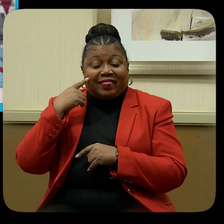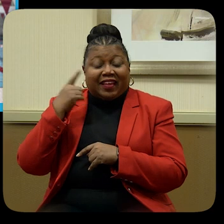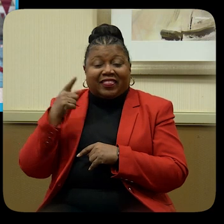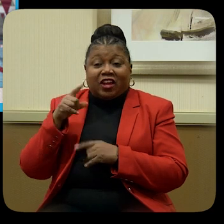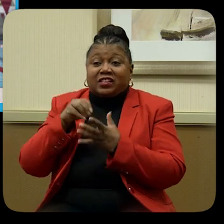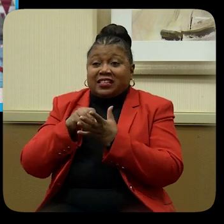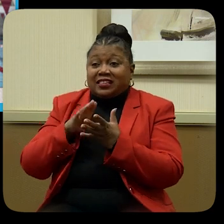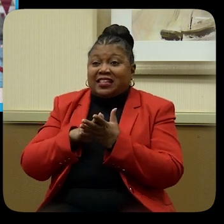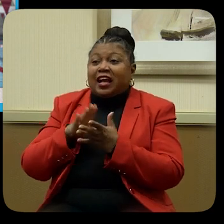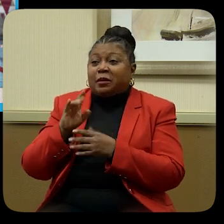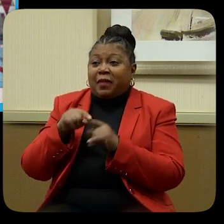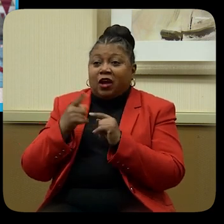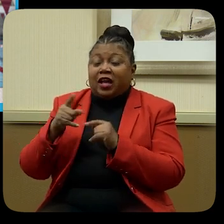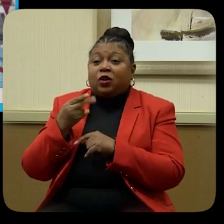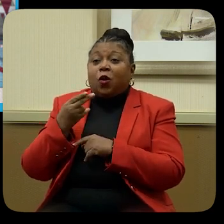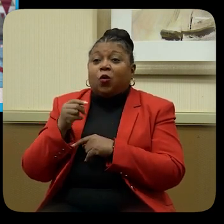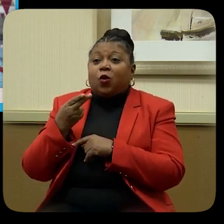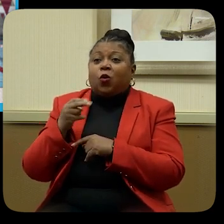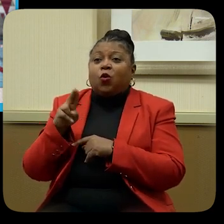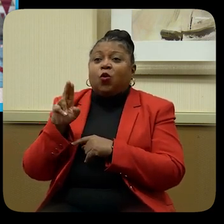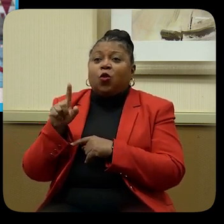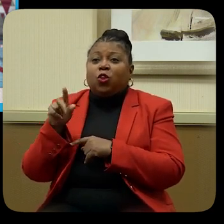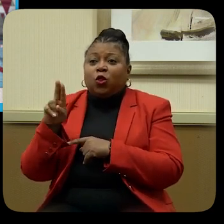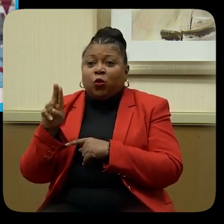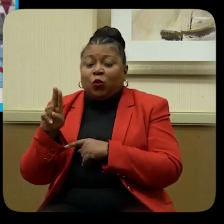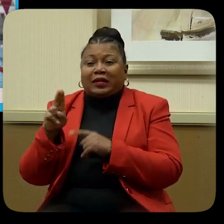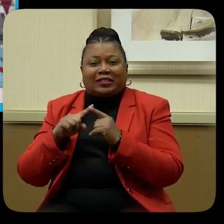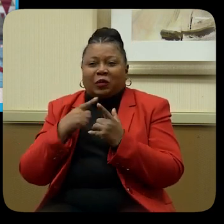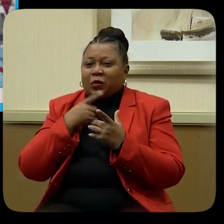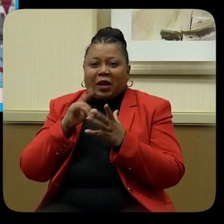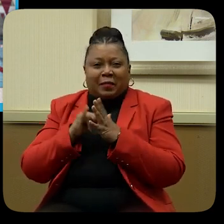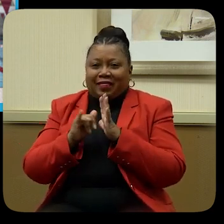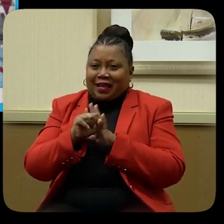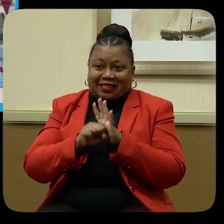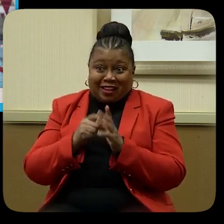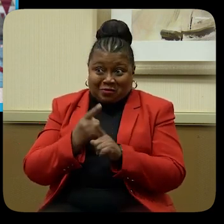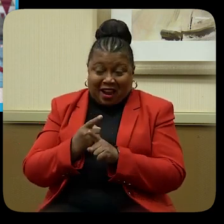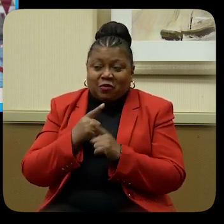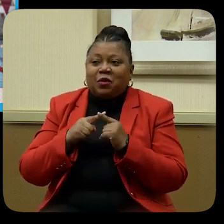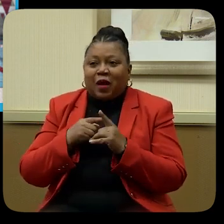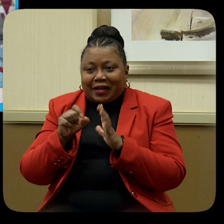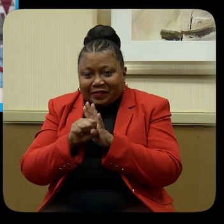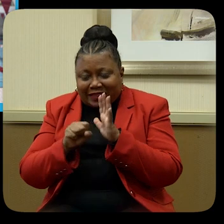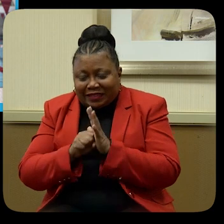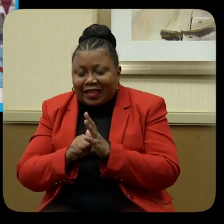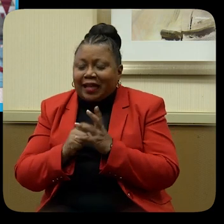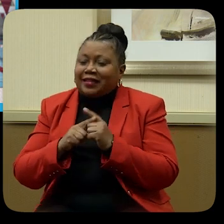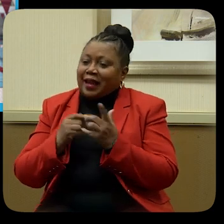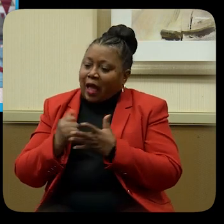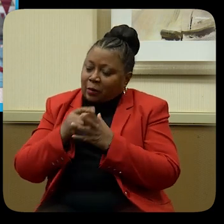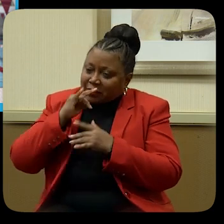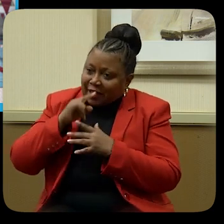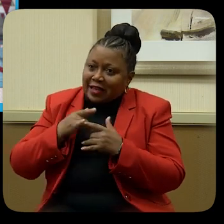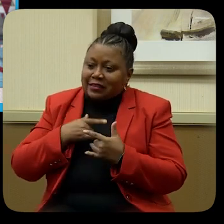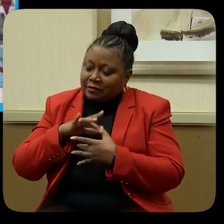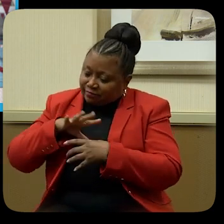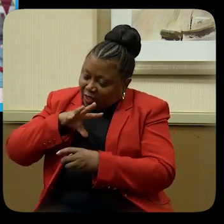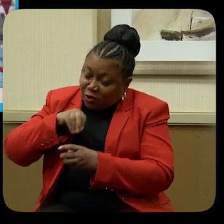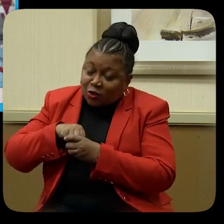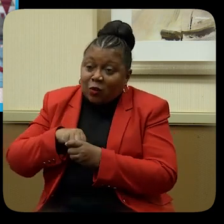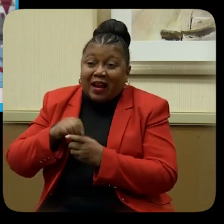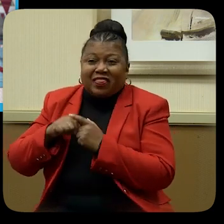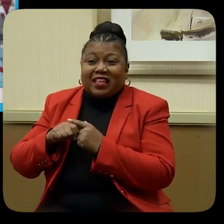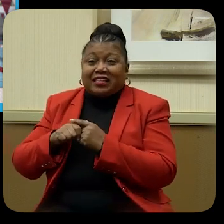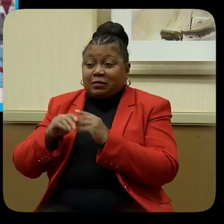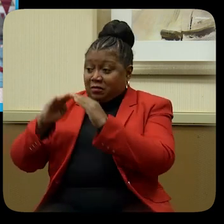there's a documentary about him on Hulu. So we don't want to be that state, right? We want to be the state that helps kids feel included. This